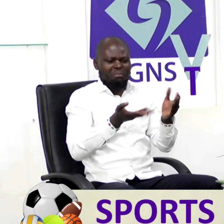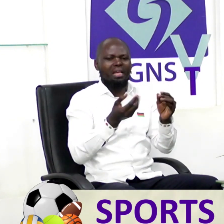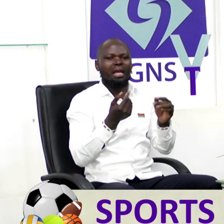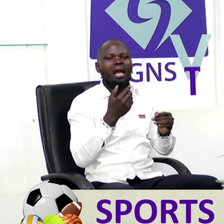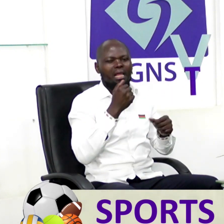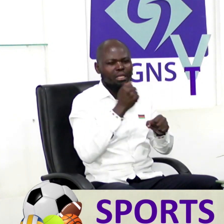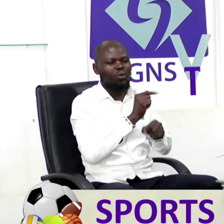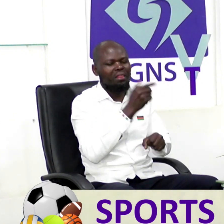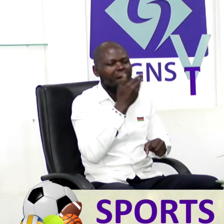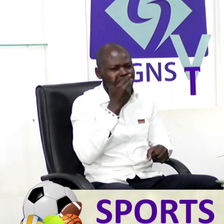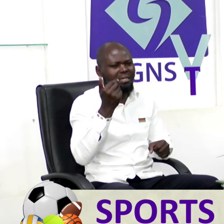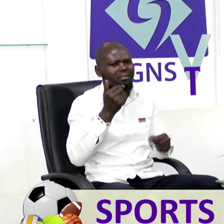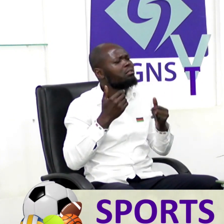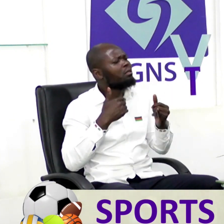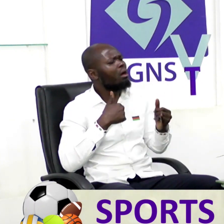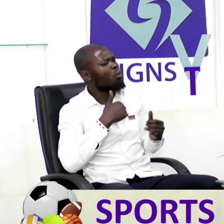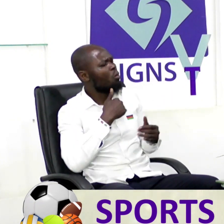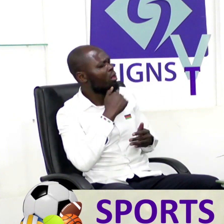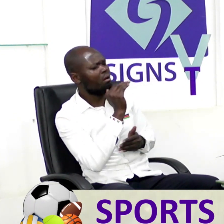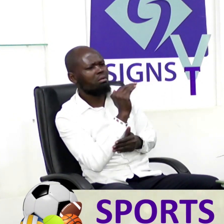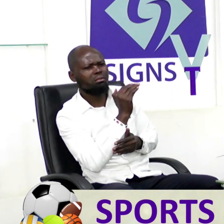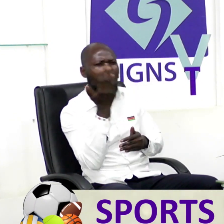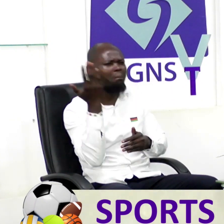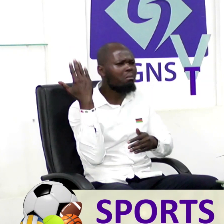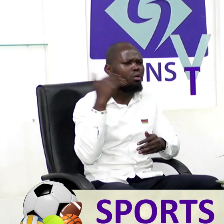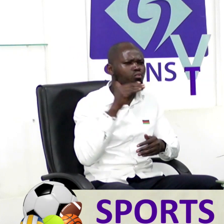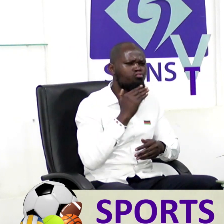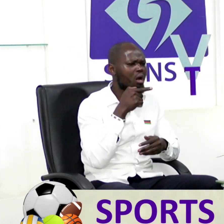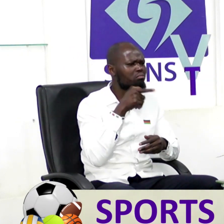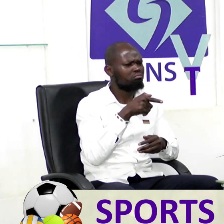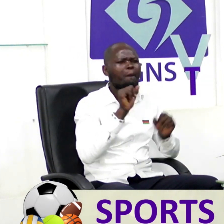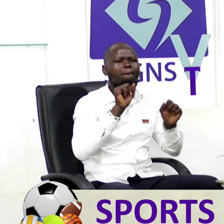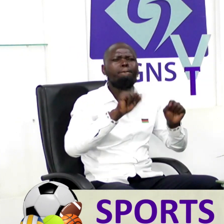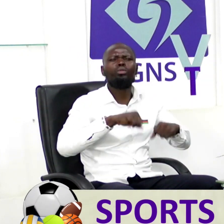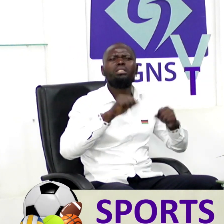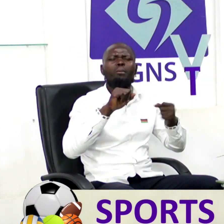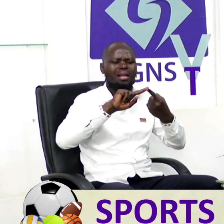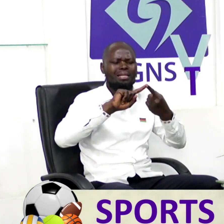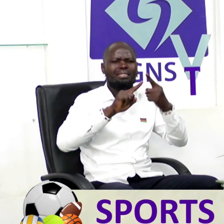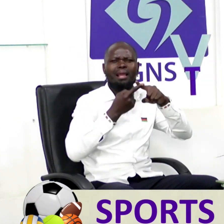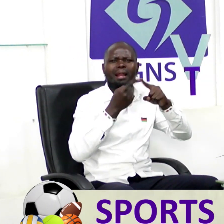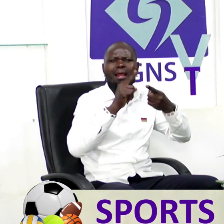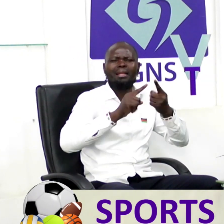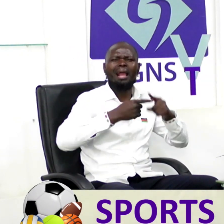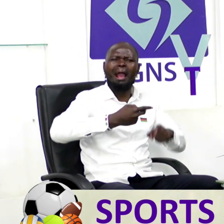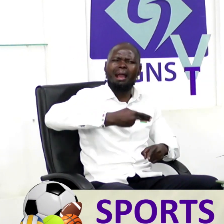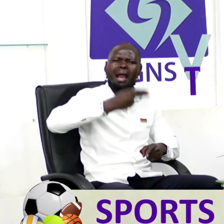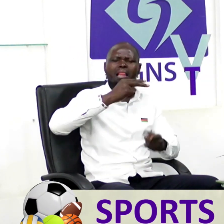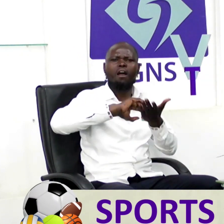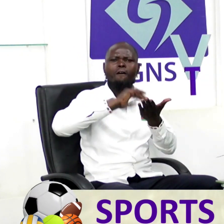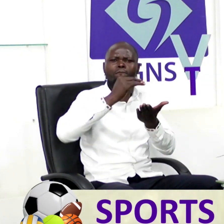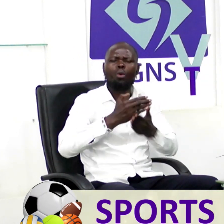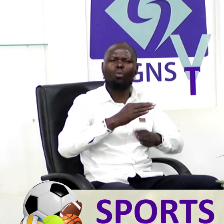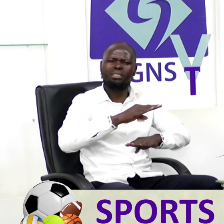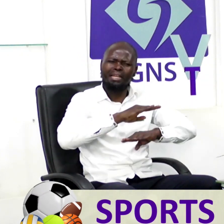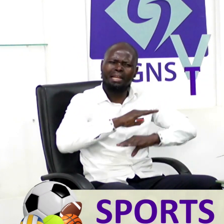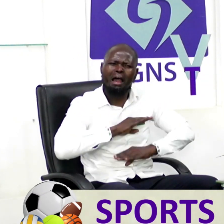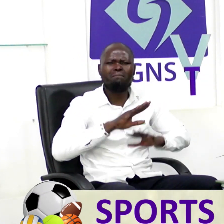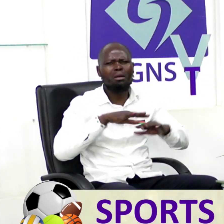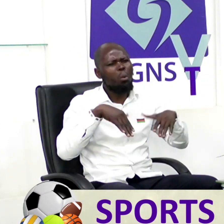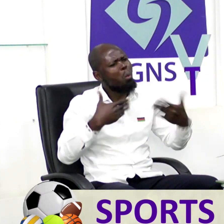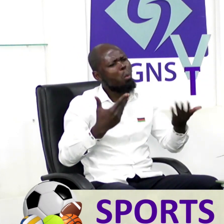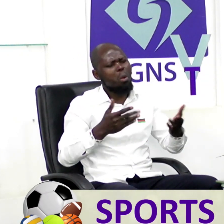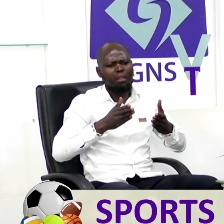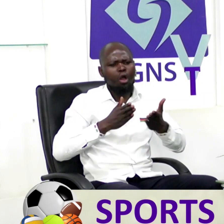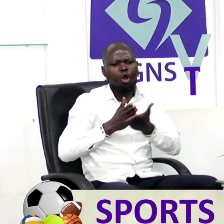thought AFC Leopard was improving, and we can see that for sure. Their standards are being very